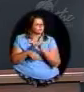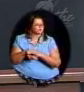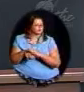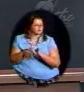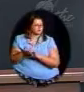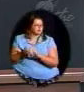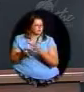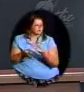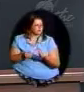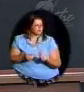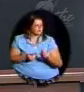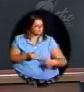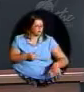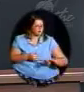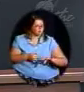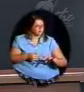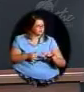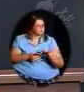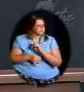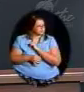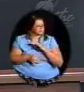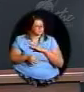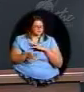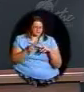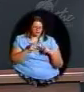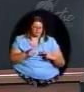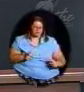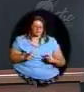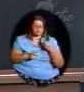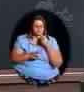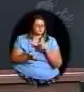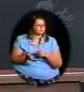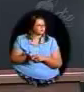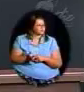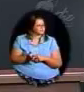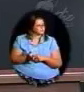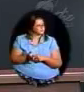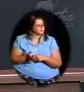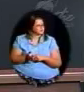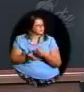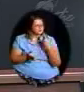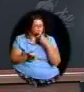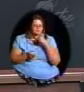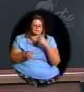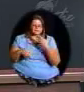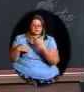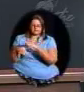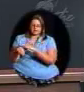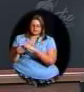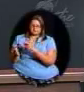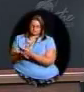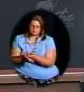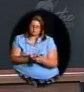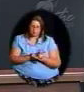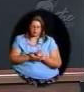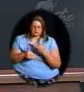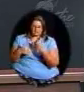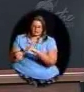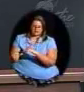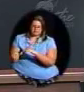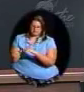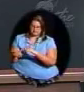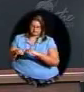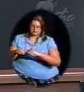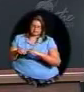property. There's been staff analysis on this, that this is due to limited parking, limited space there,